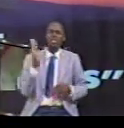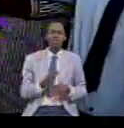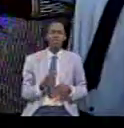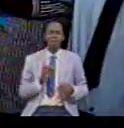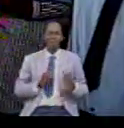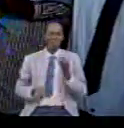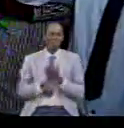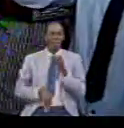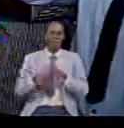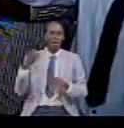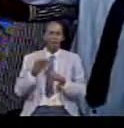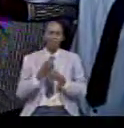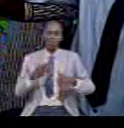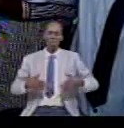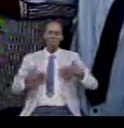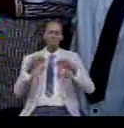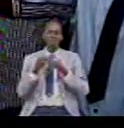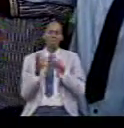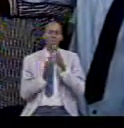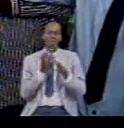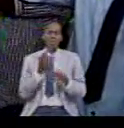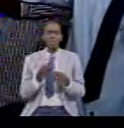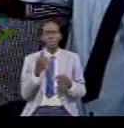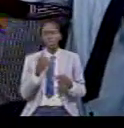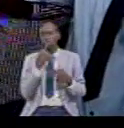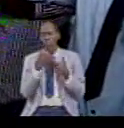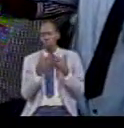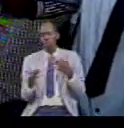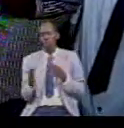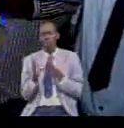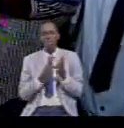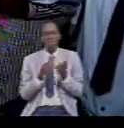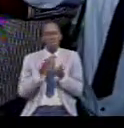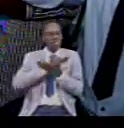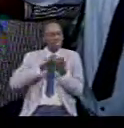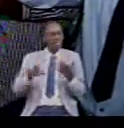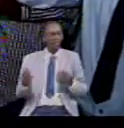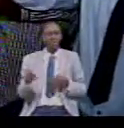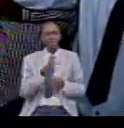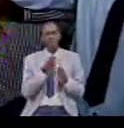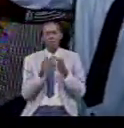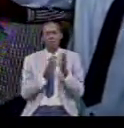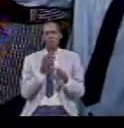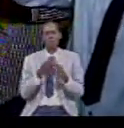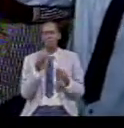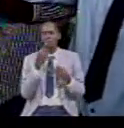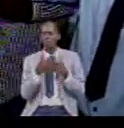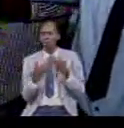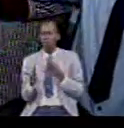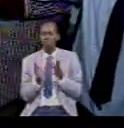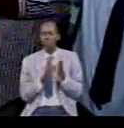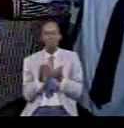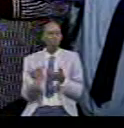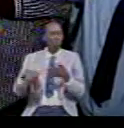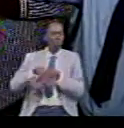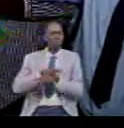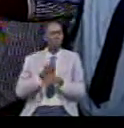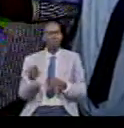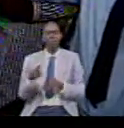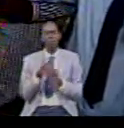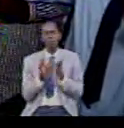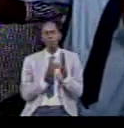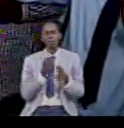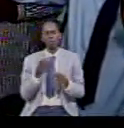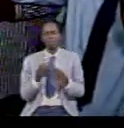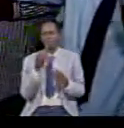life in Jesus' name. The blood of Jesus cleanses you. The blood of Jesus covers you. The blood